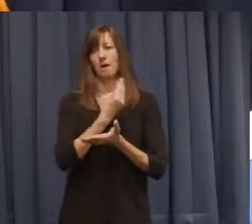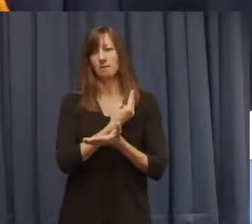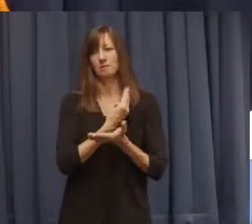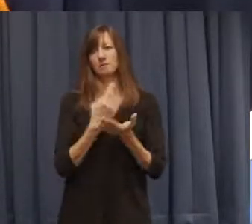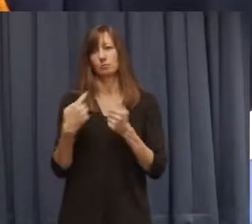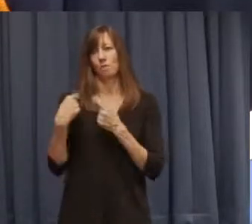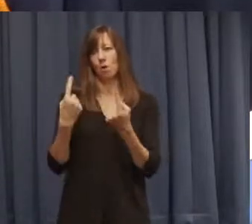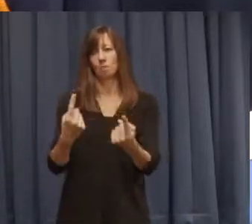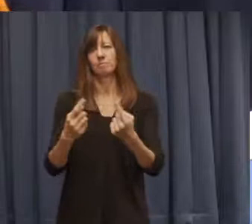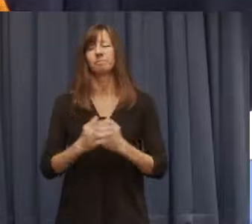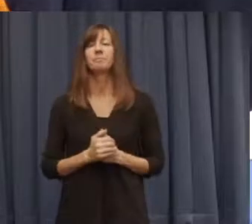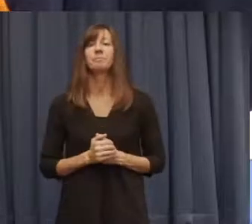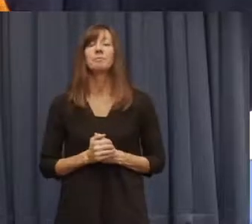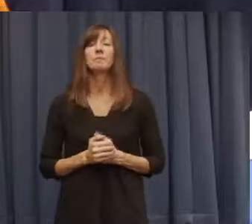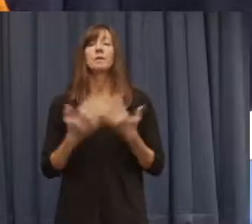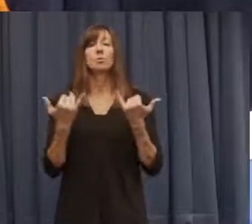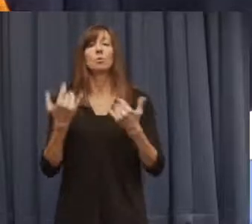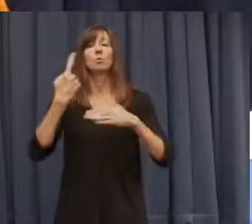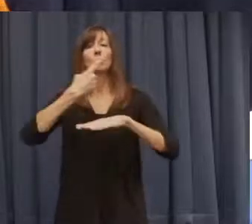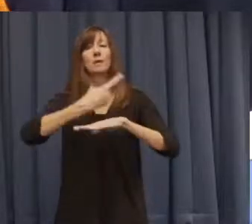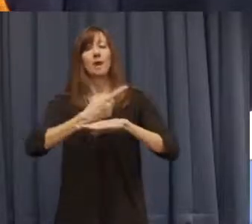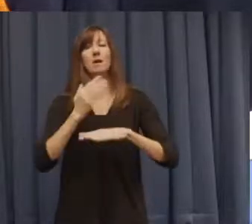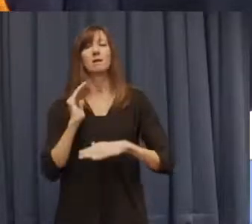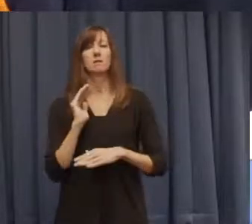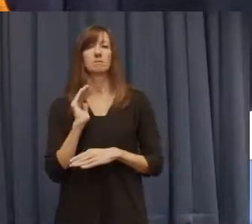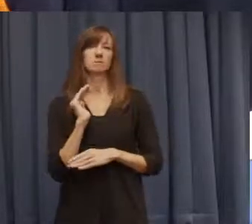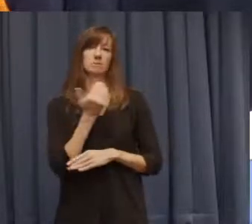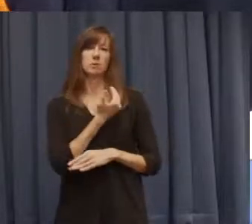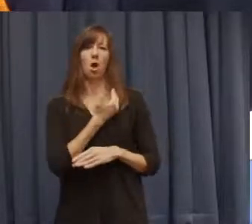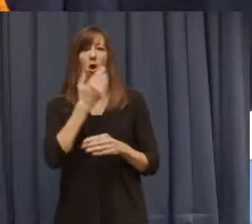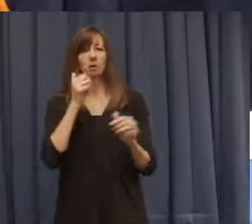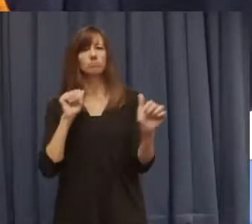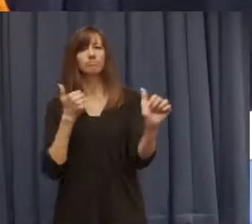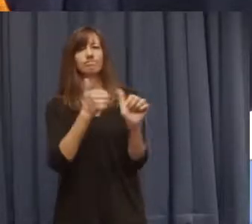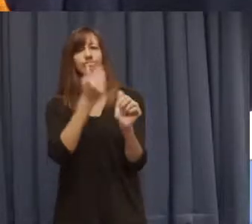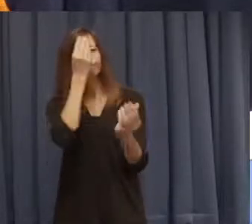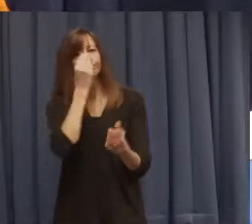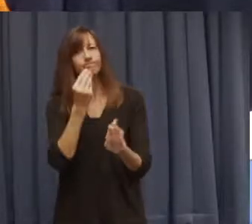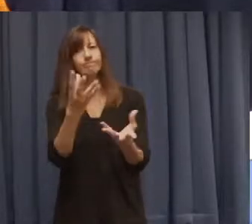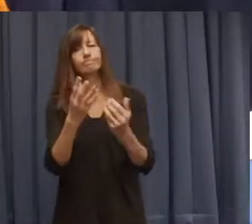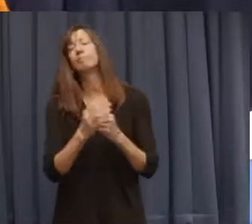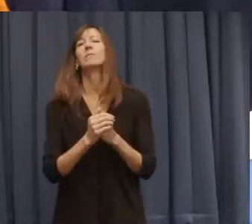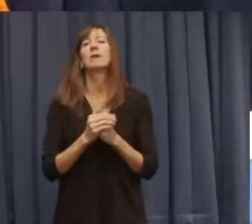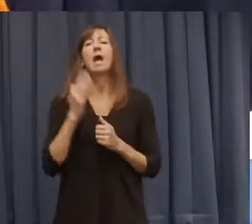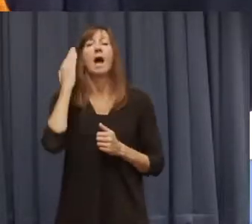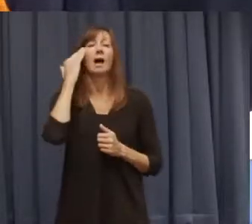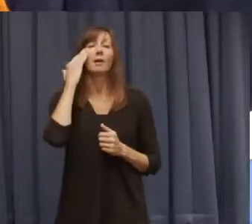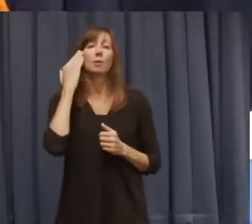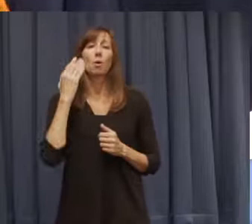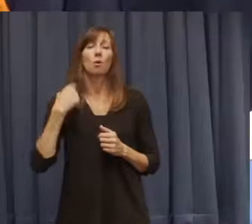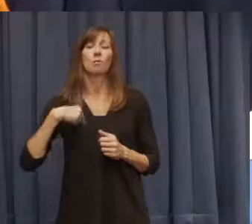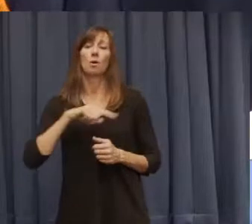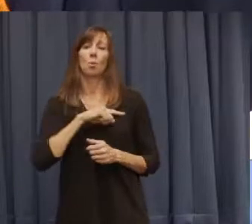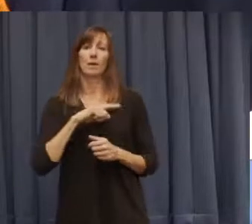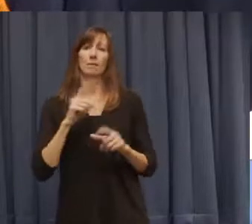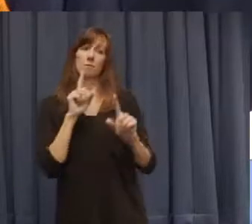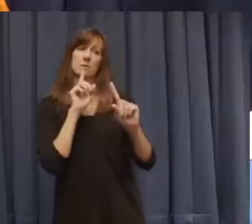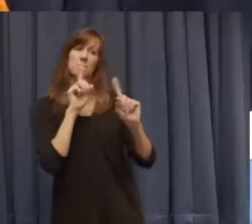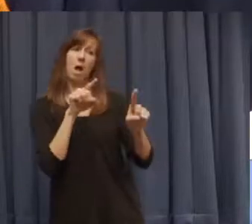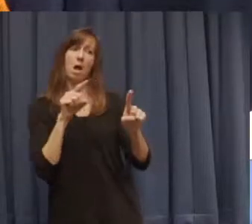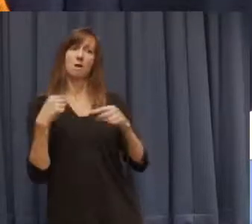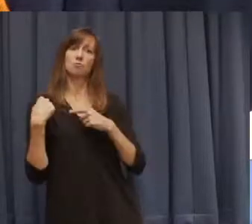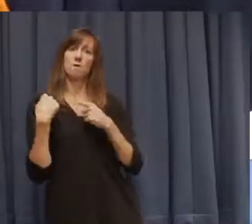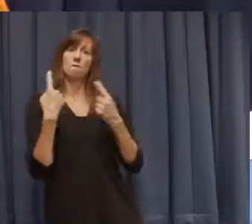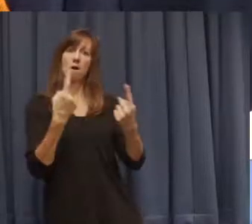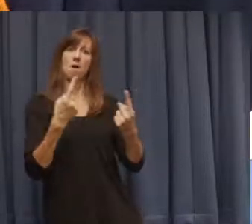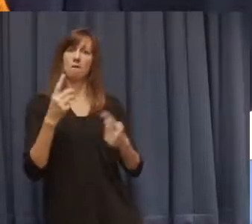for today. I know based on how we've responded, and at this point, I feel like